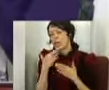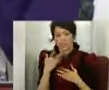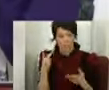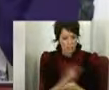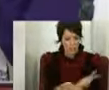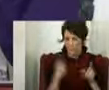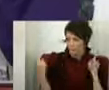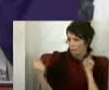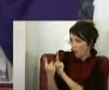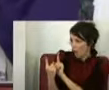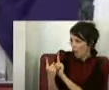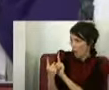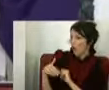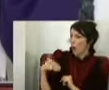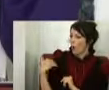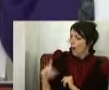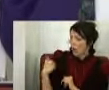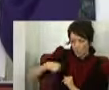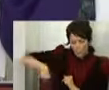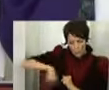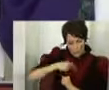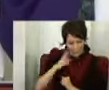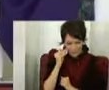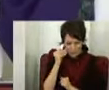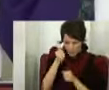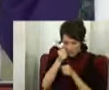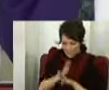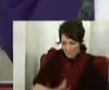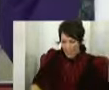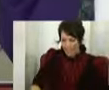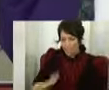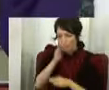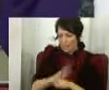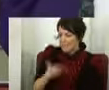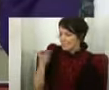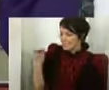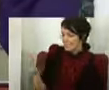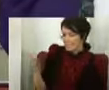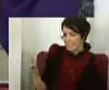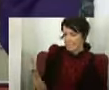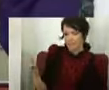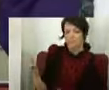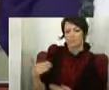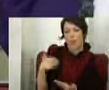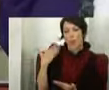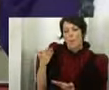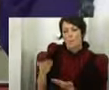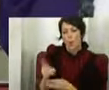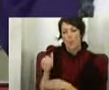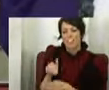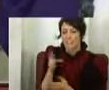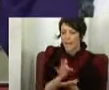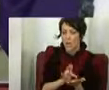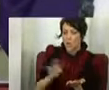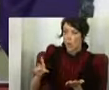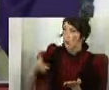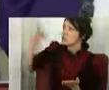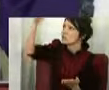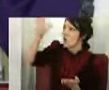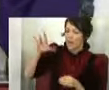it. We have been blessed with it. Yes. Blessed is he who is born this night. Glory to God and on